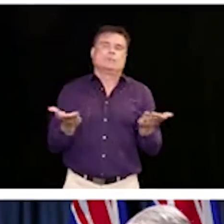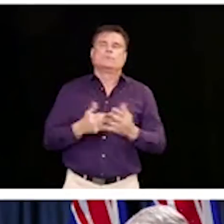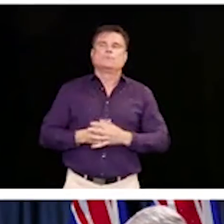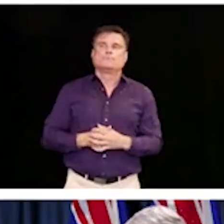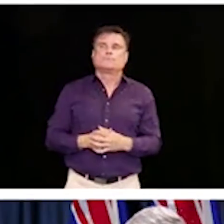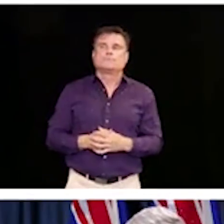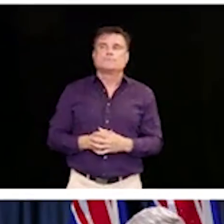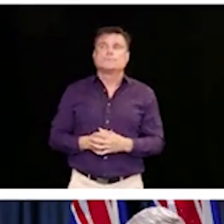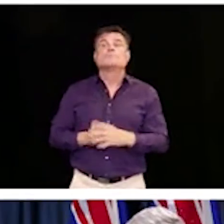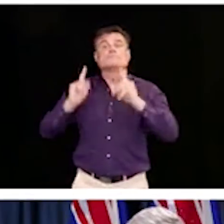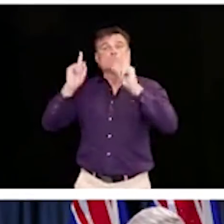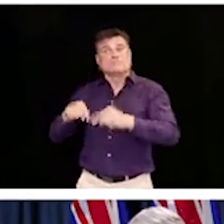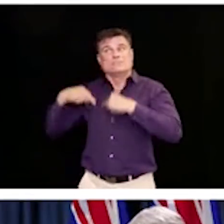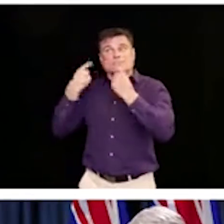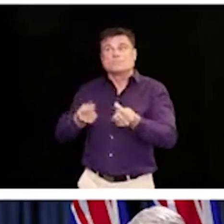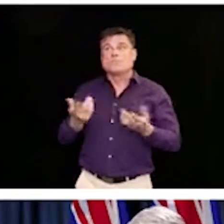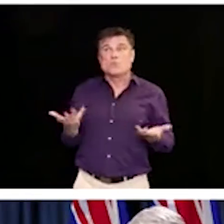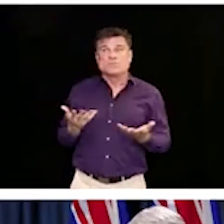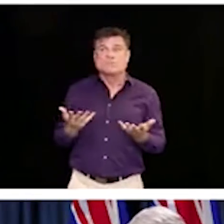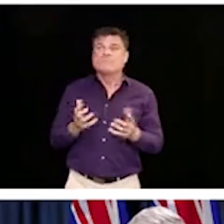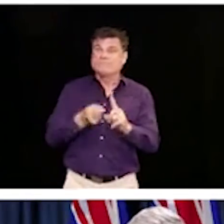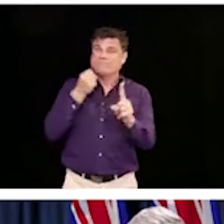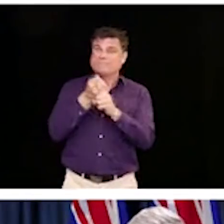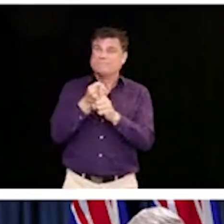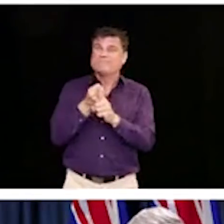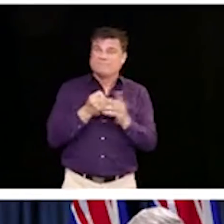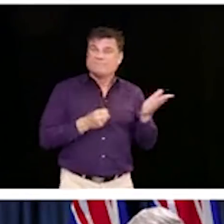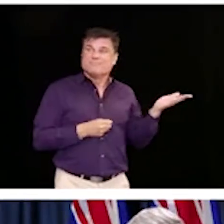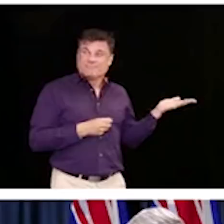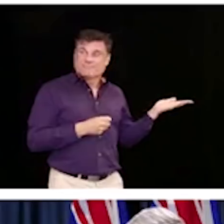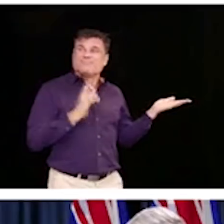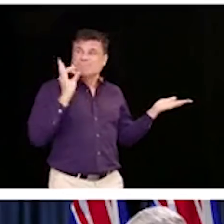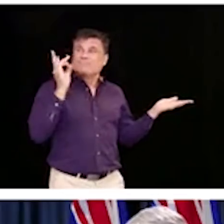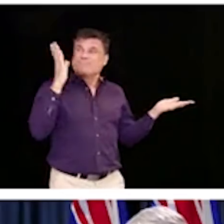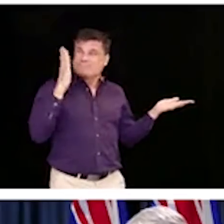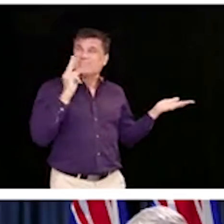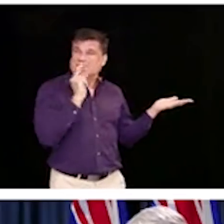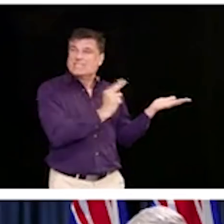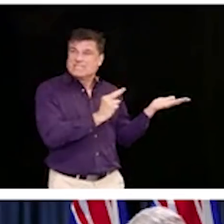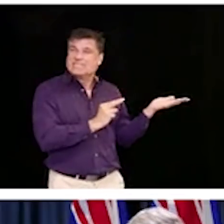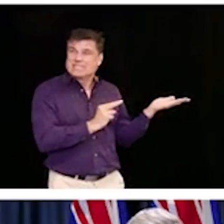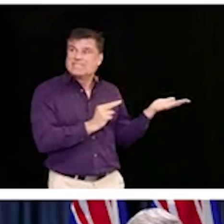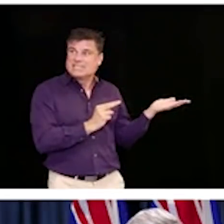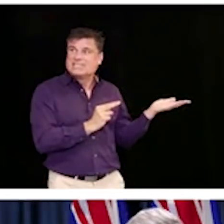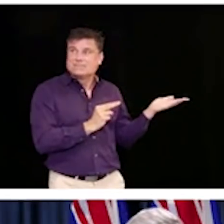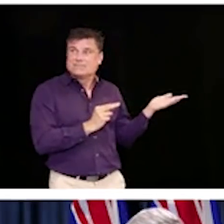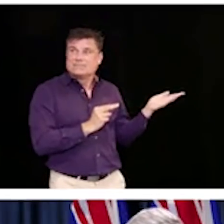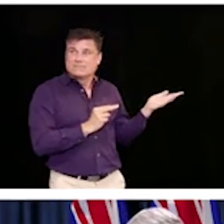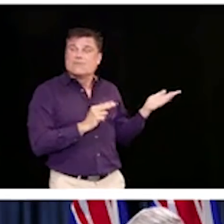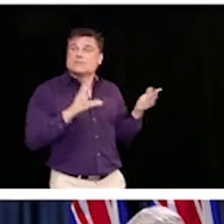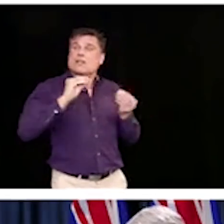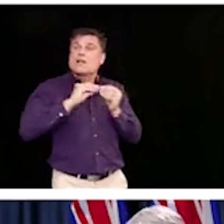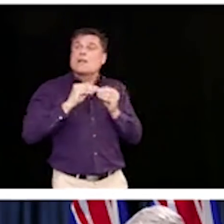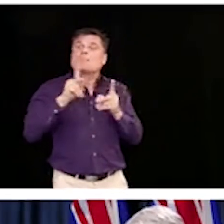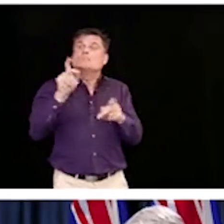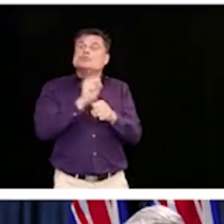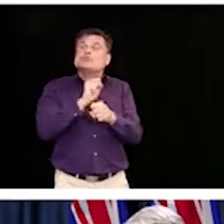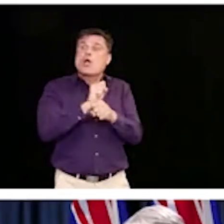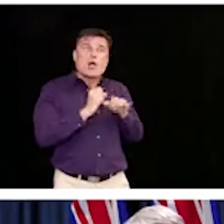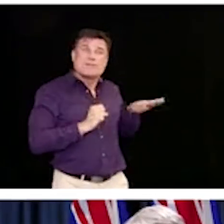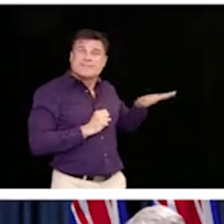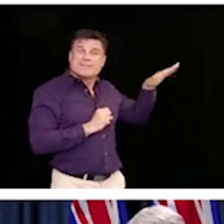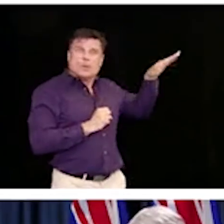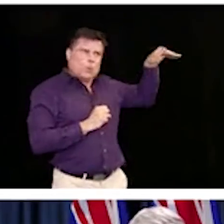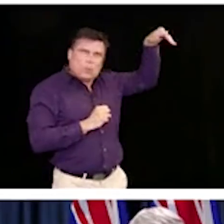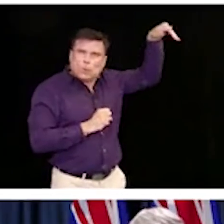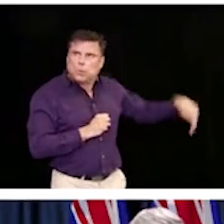The economic impacts to date have been severe, and that's certainly demonstrated by the widespread job losses and